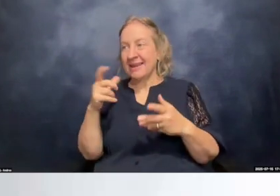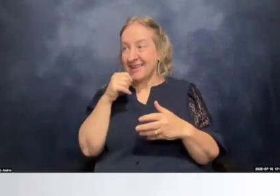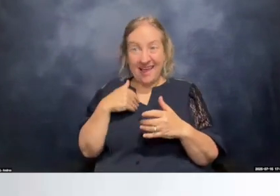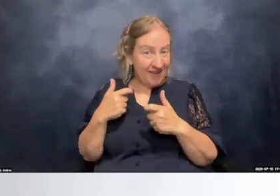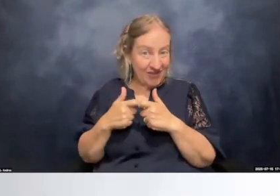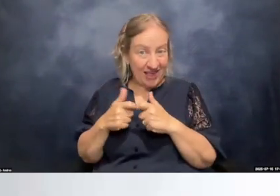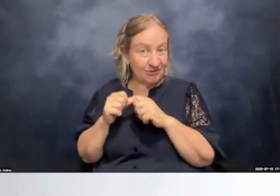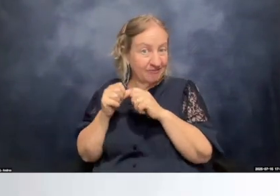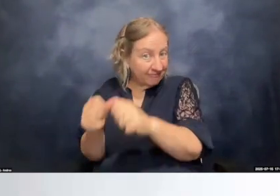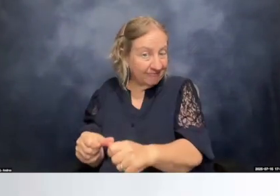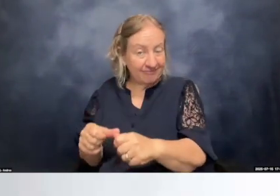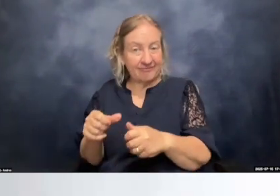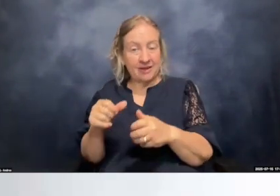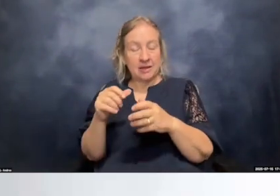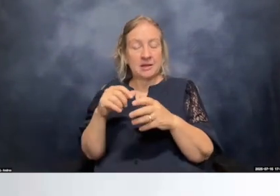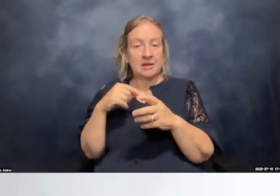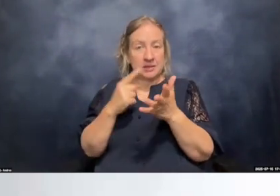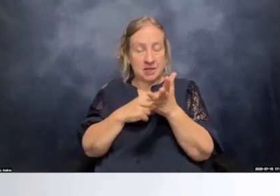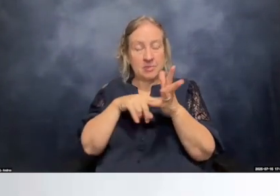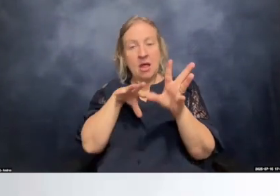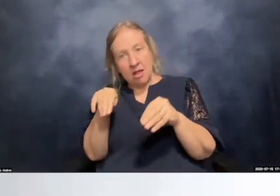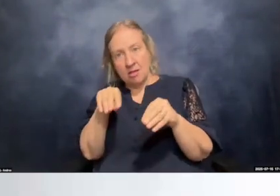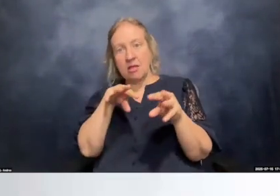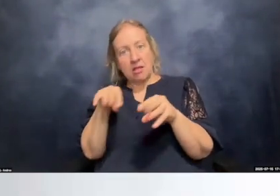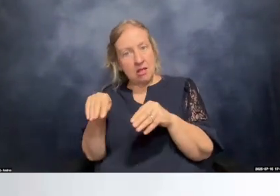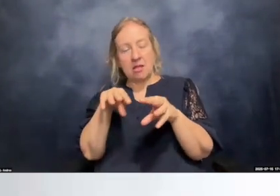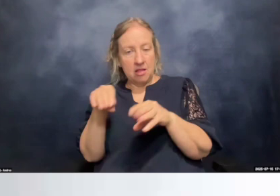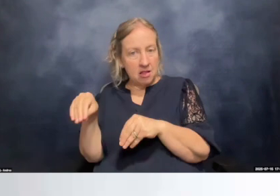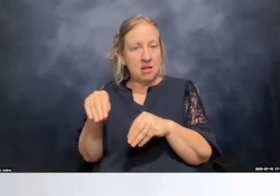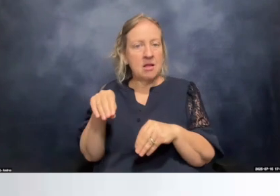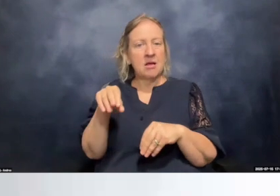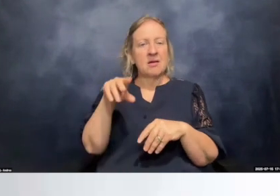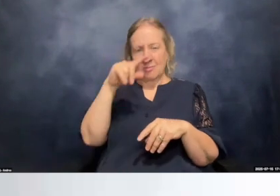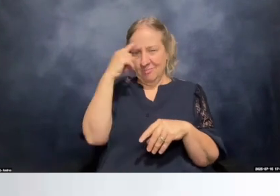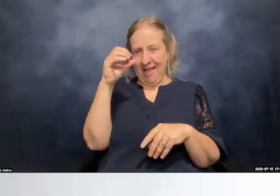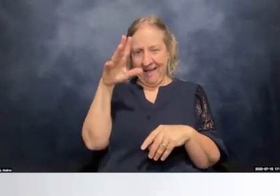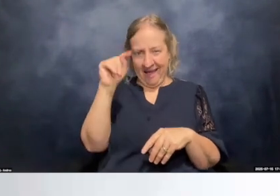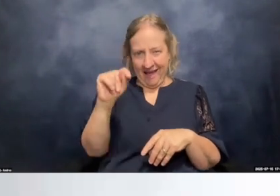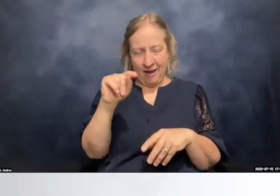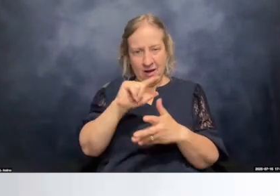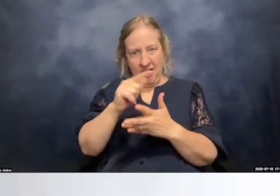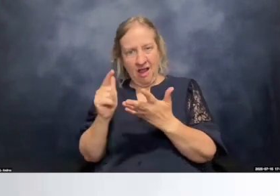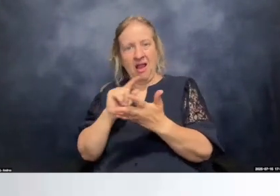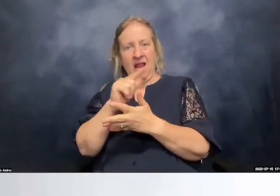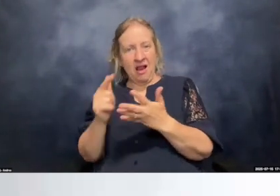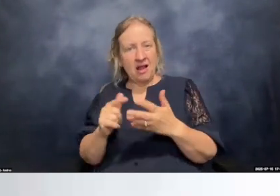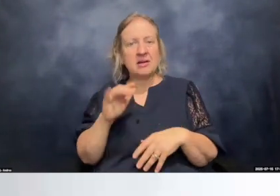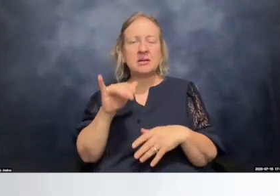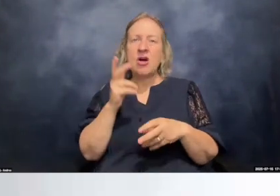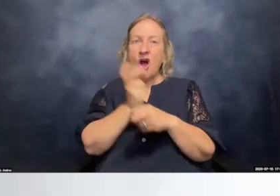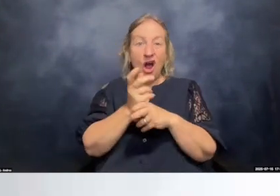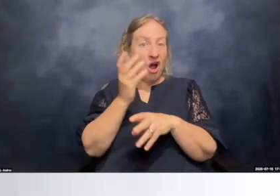electricity and frequent rolling blackouts. These issues hinder the ability to power essentials such as internet